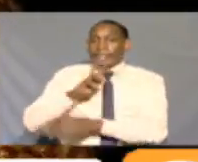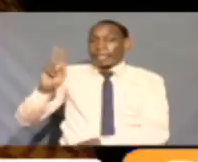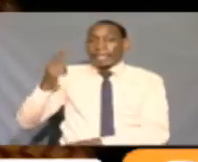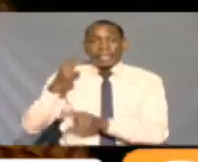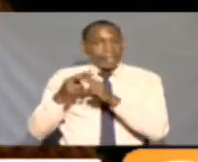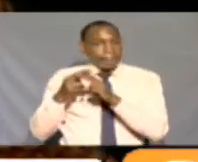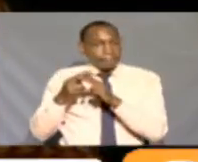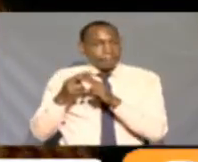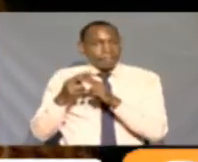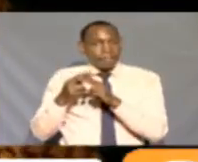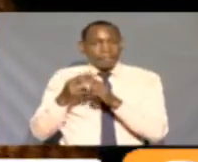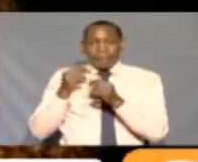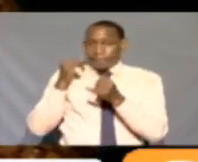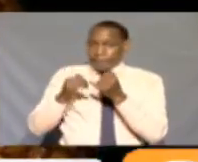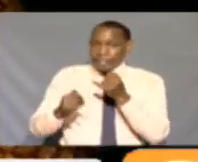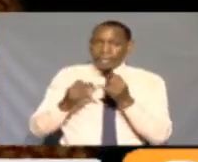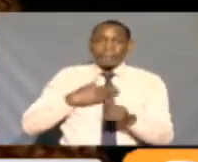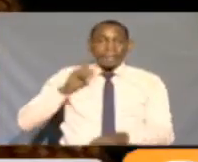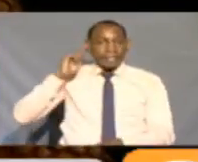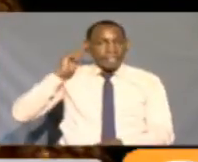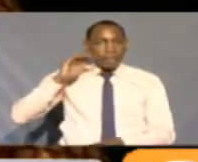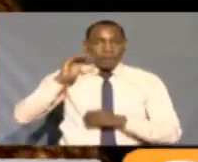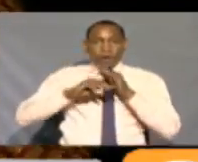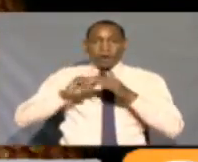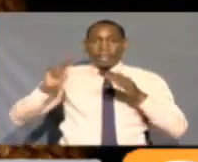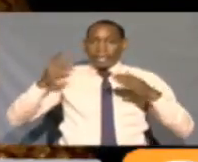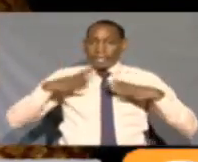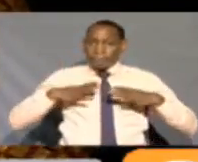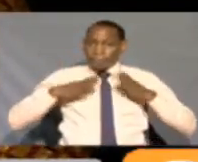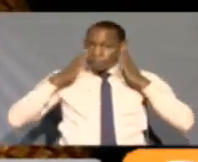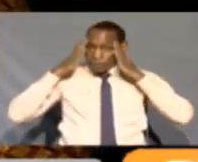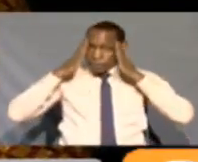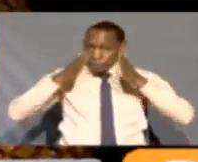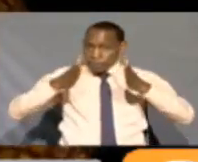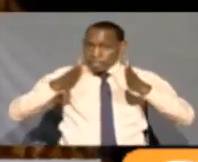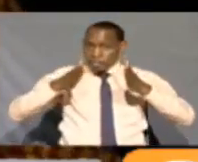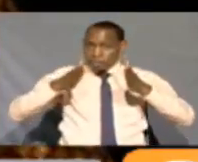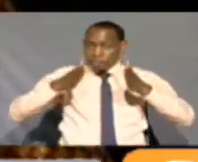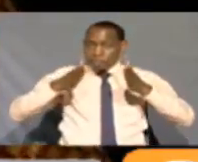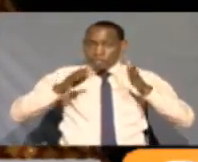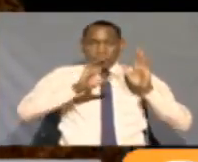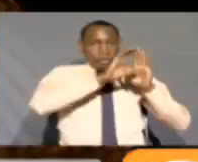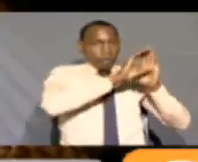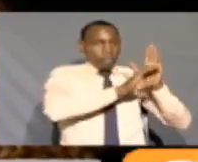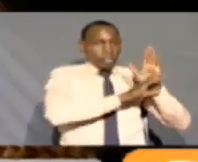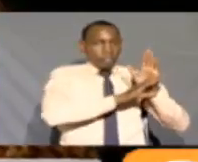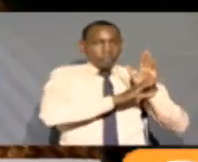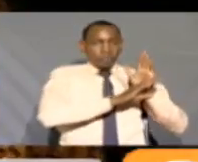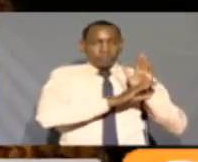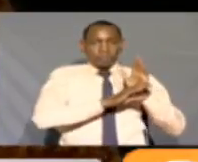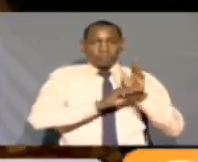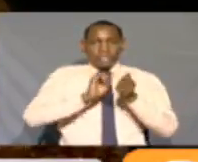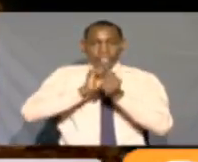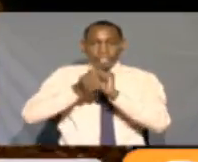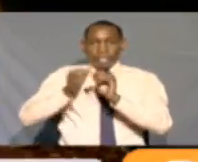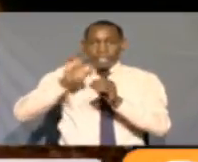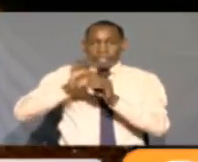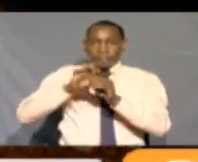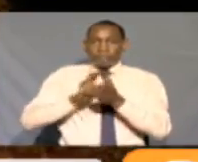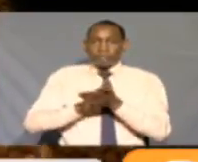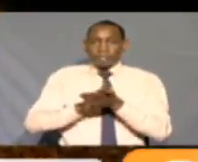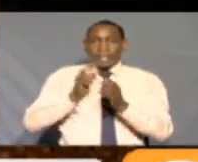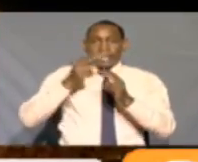call them. And then lastly, I think for all Kenyans, I think to pay attention to the referendum question that's been put on the table, the